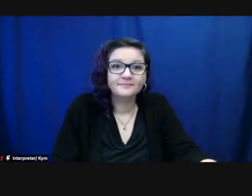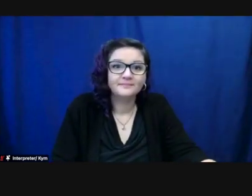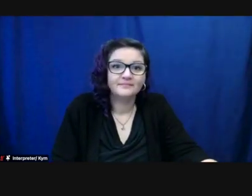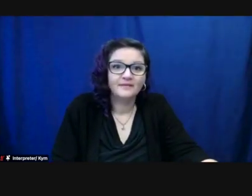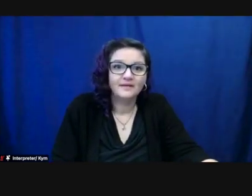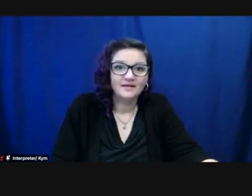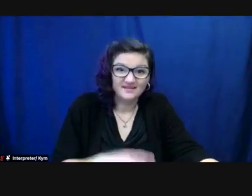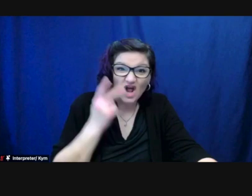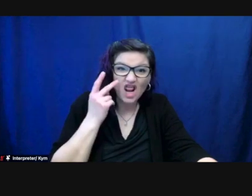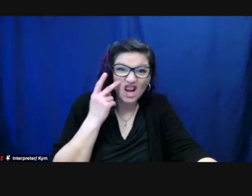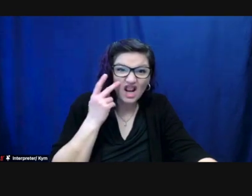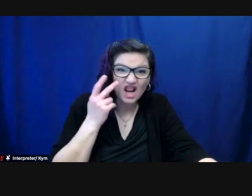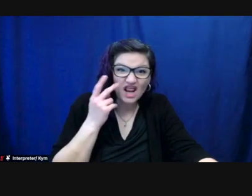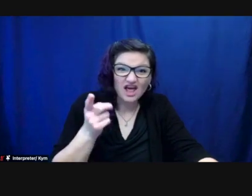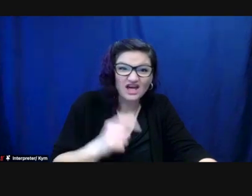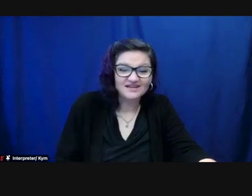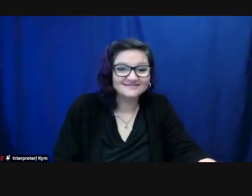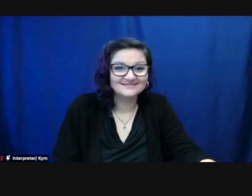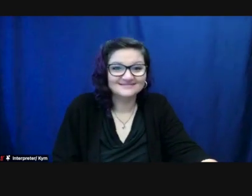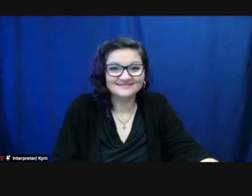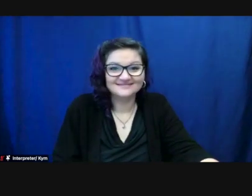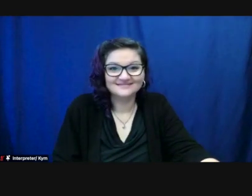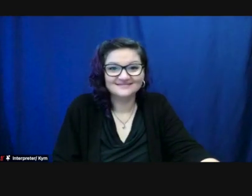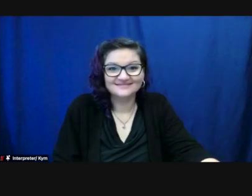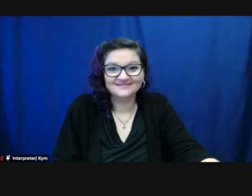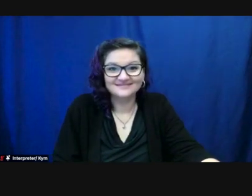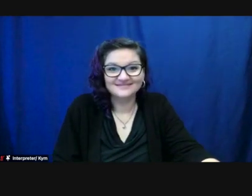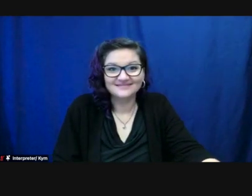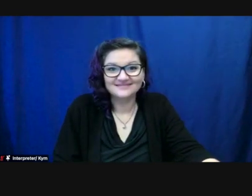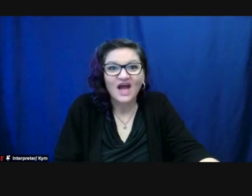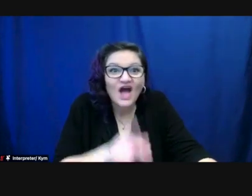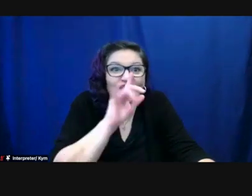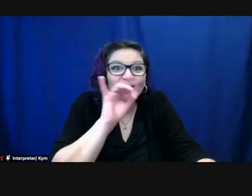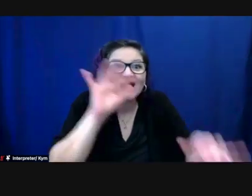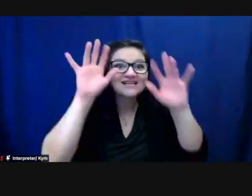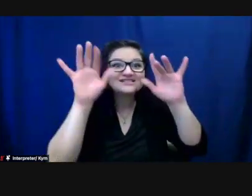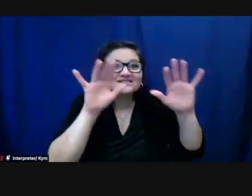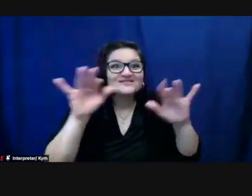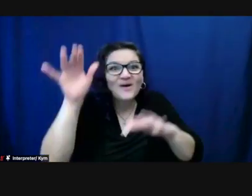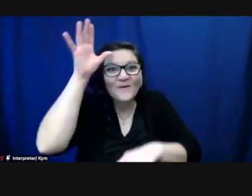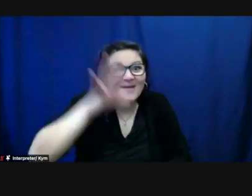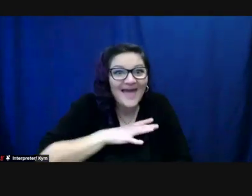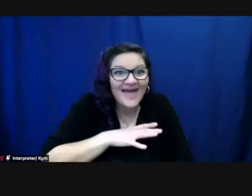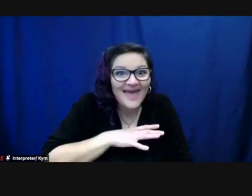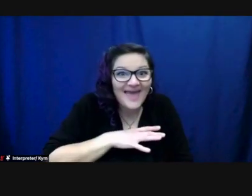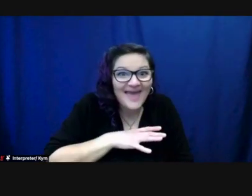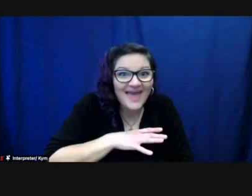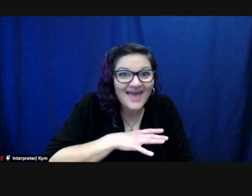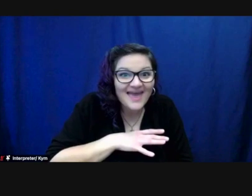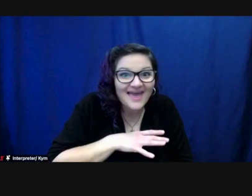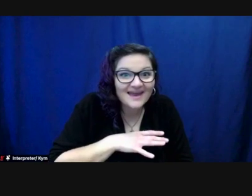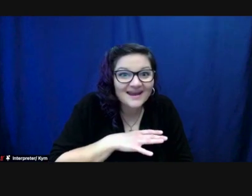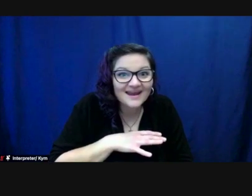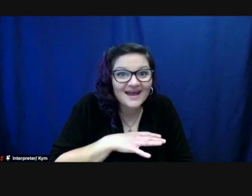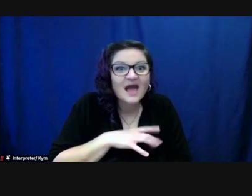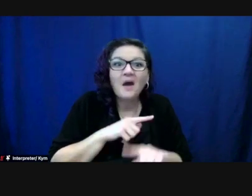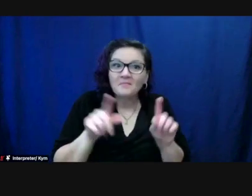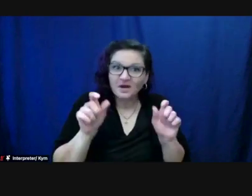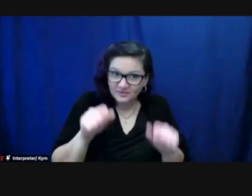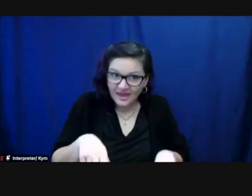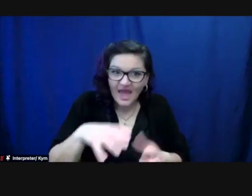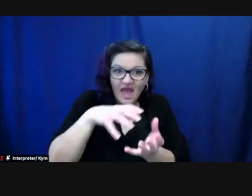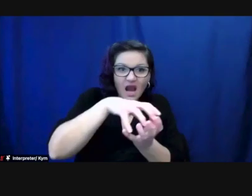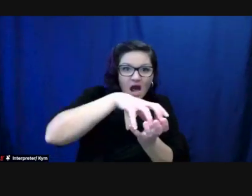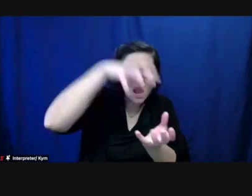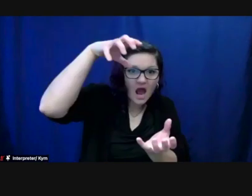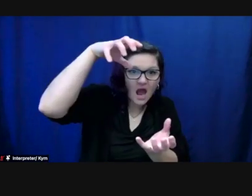Look at this one. Oh my gosh. It looks almost like a snowman, doesn't it? But it can be taken apart and you can